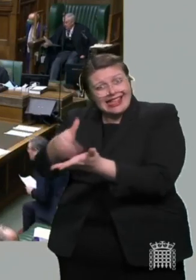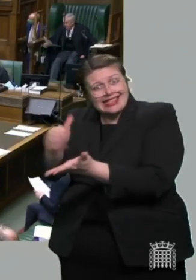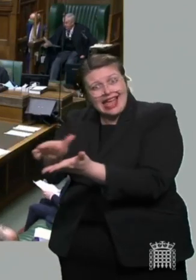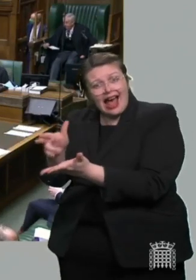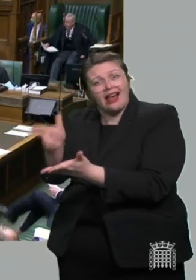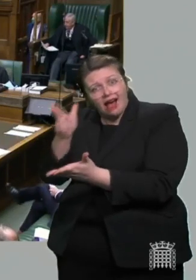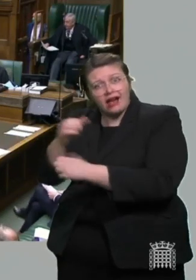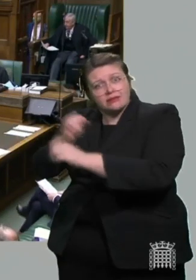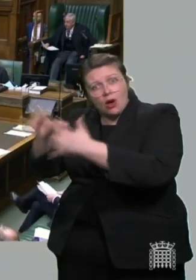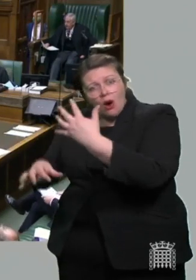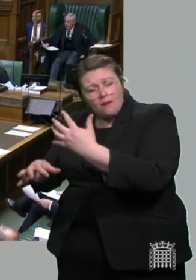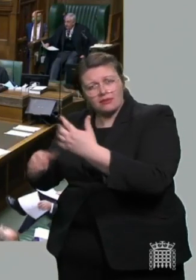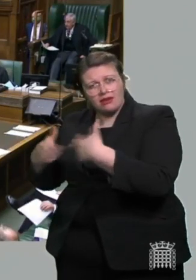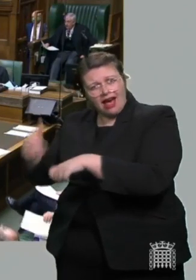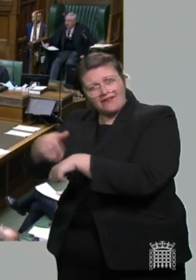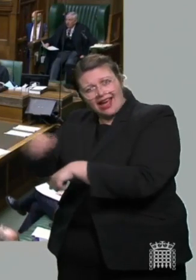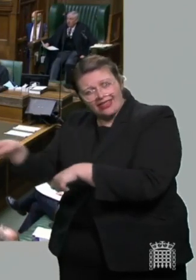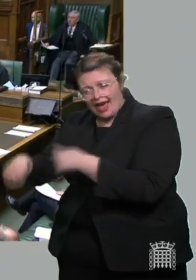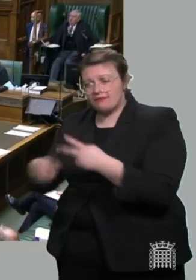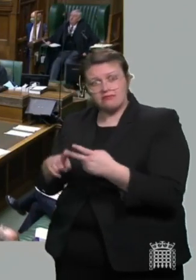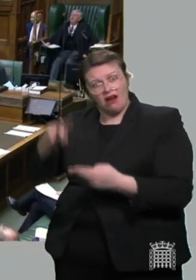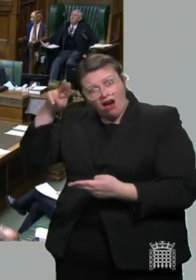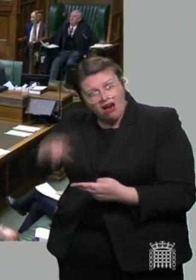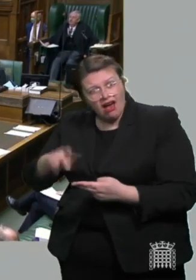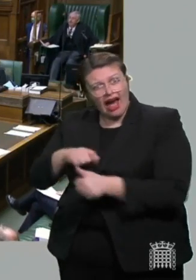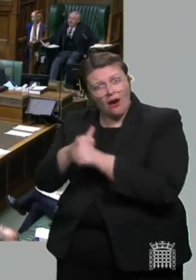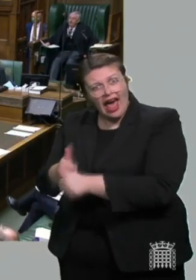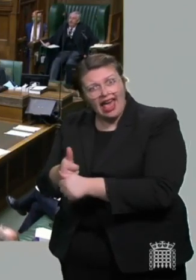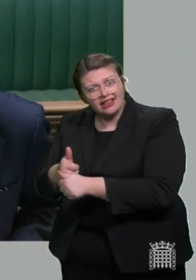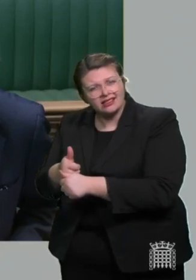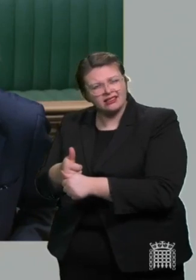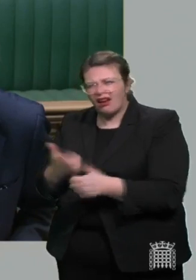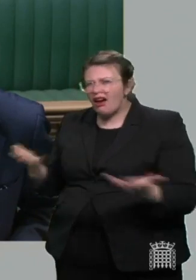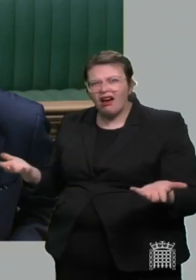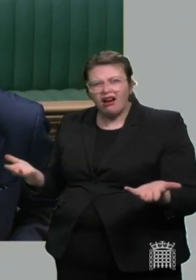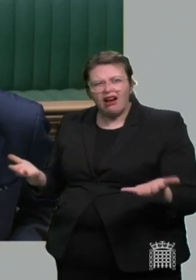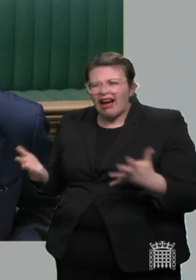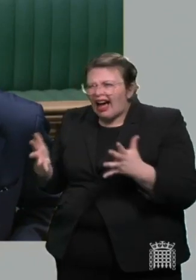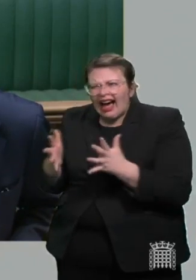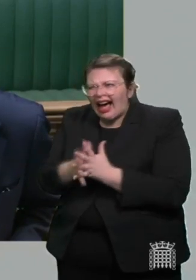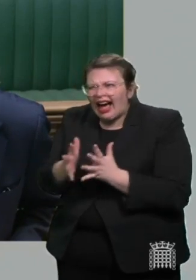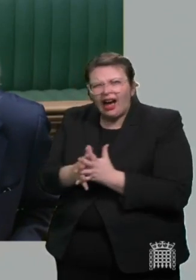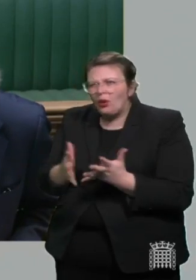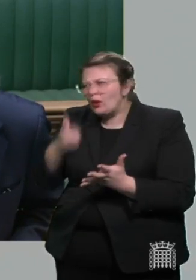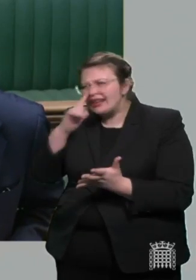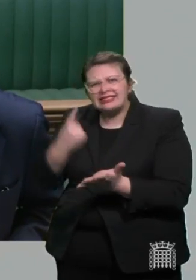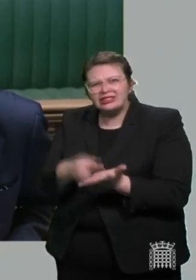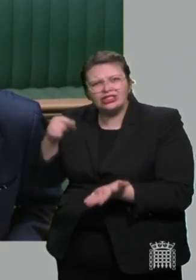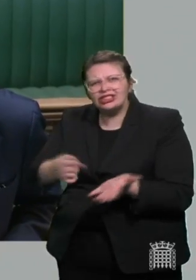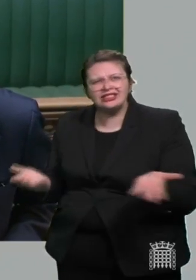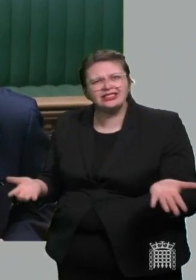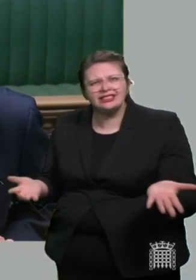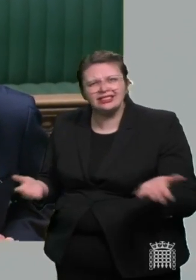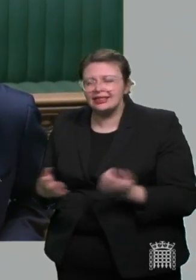Speaker, it is under this government that we have increased aid spending to the highest